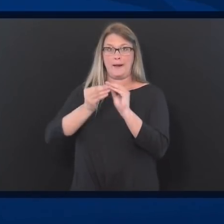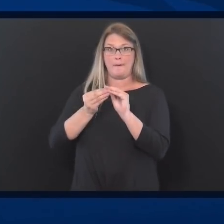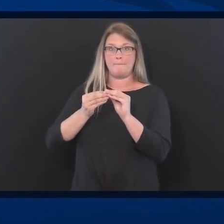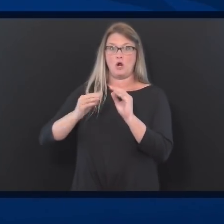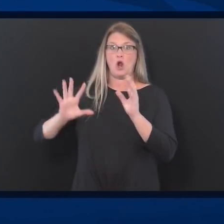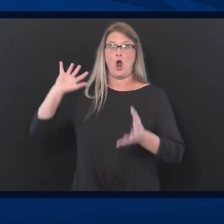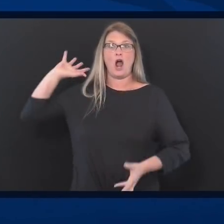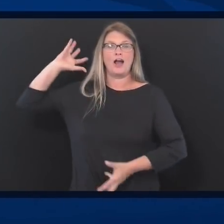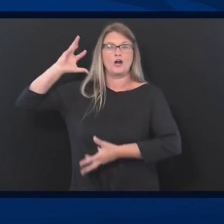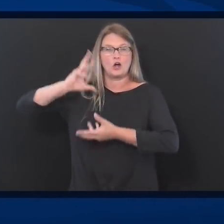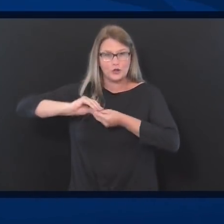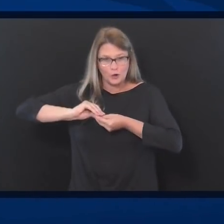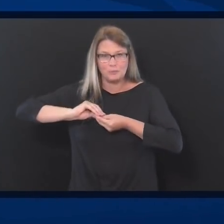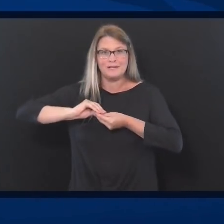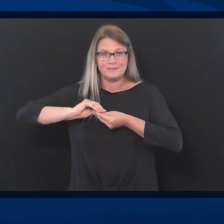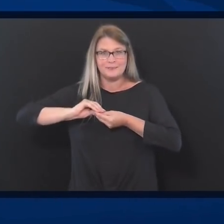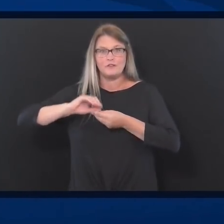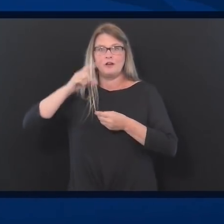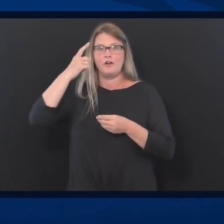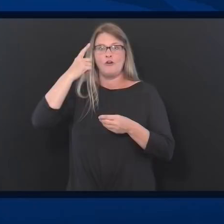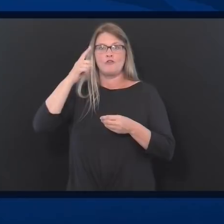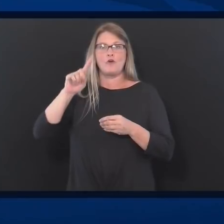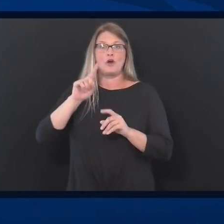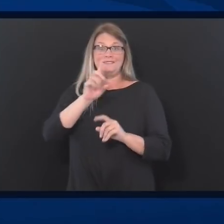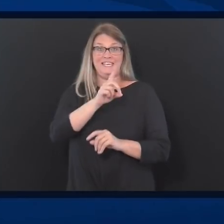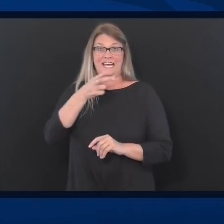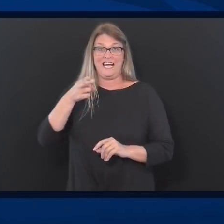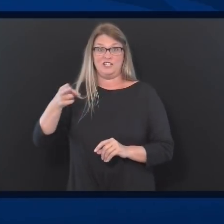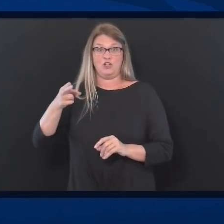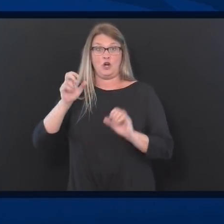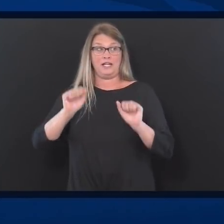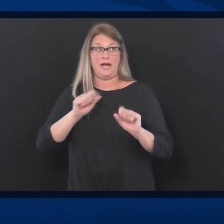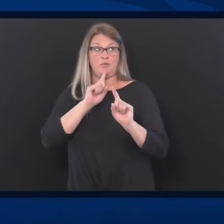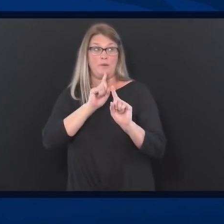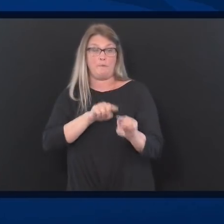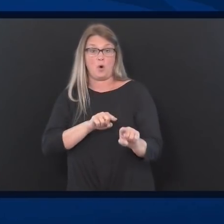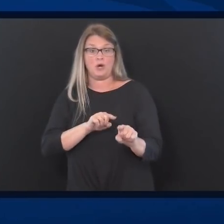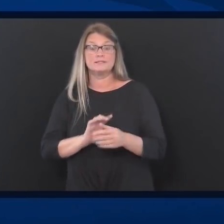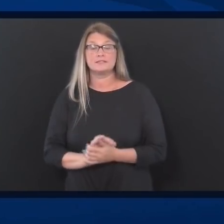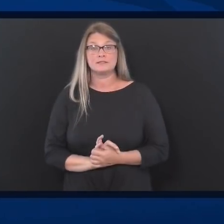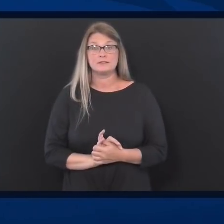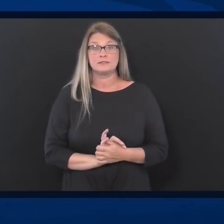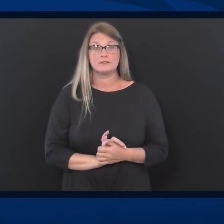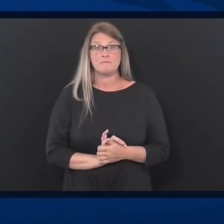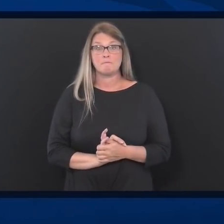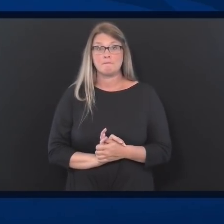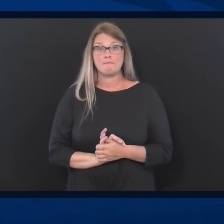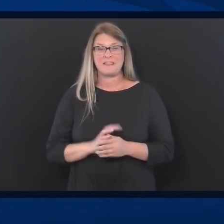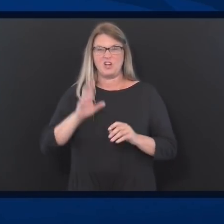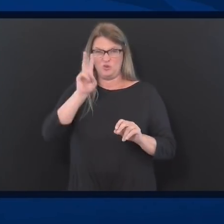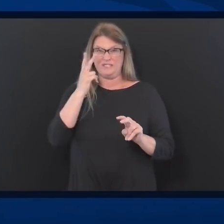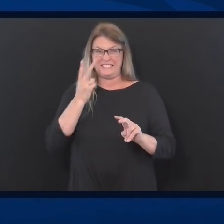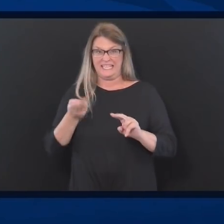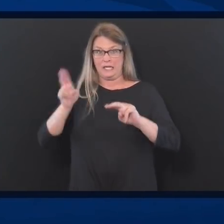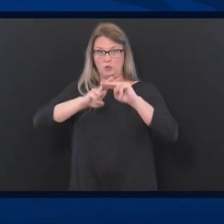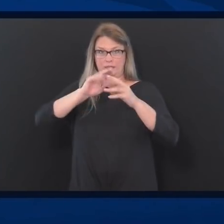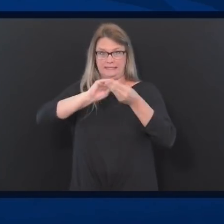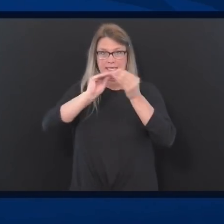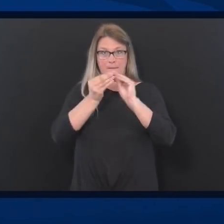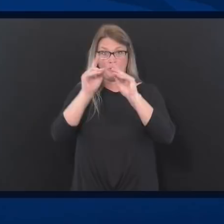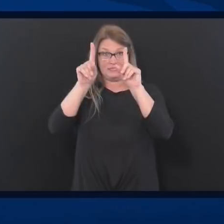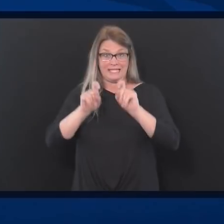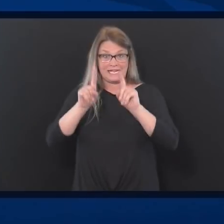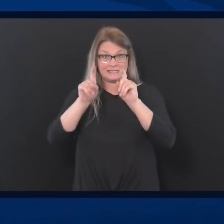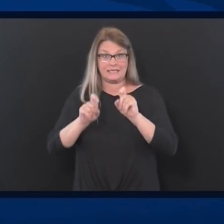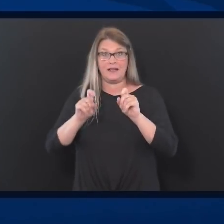And so that you see is showing that we have of increasing numbers of testing going on. And you